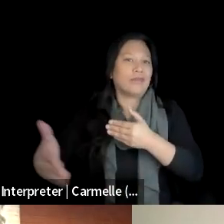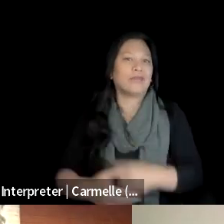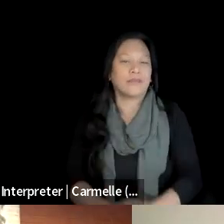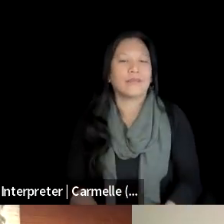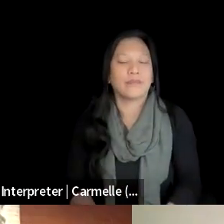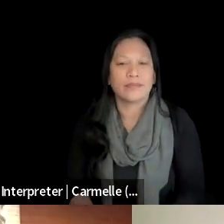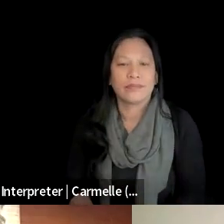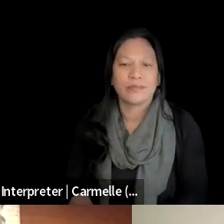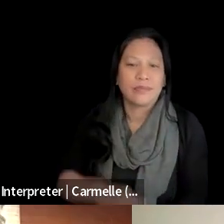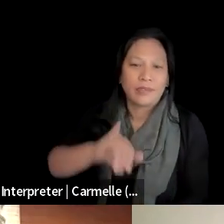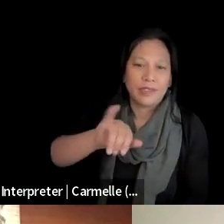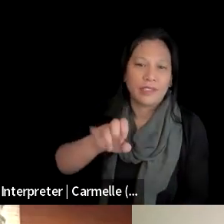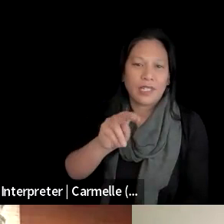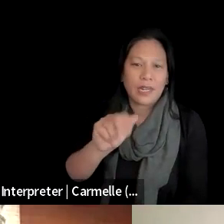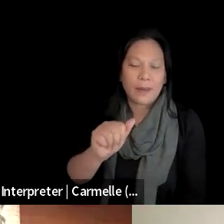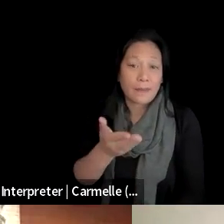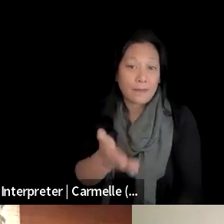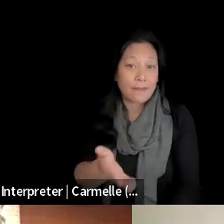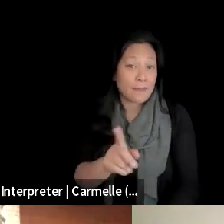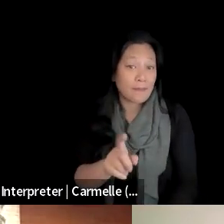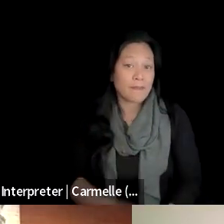Jenna, what are your thoughts?